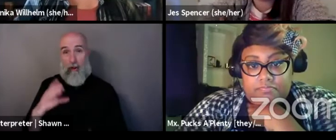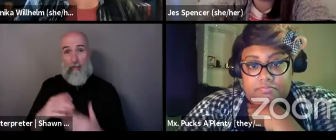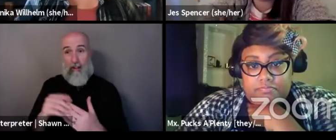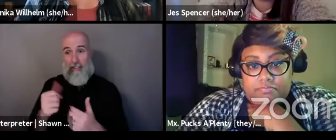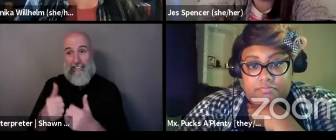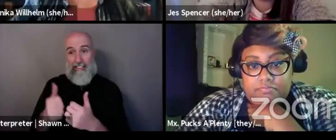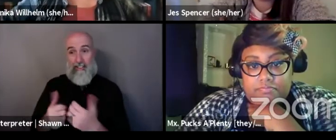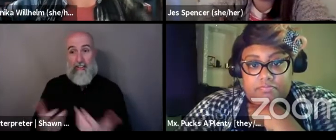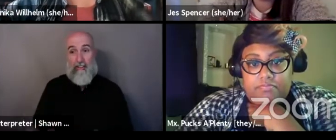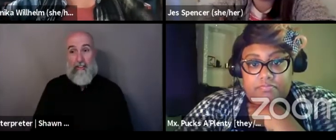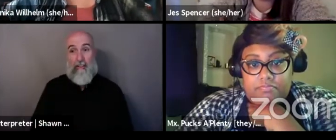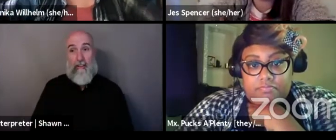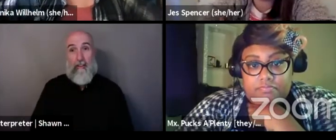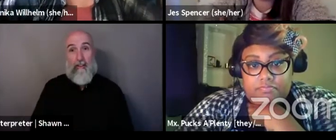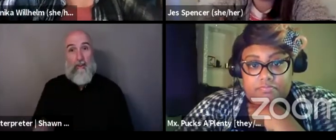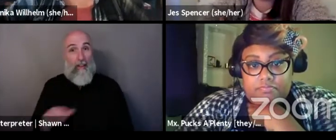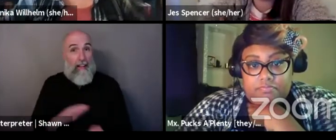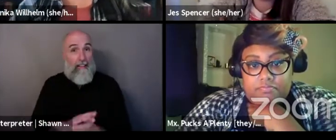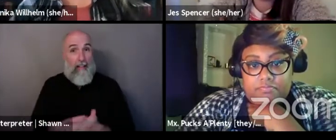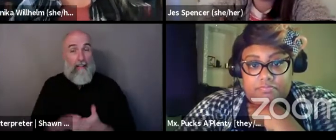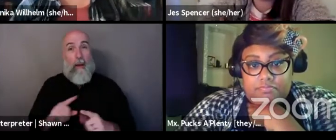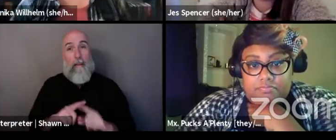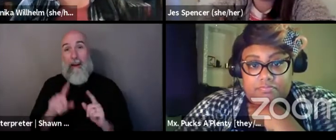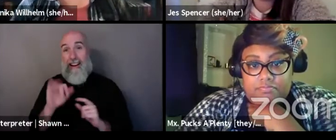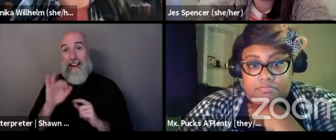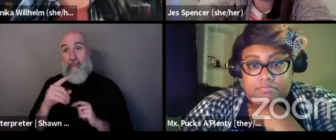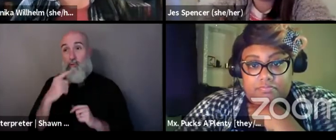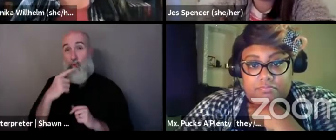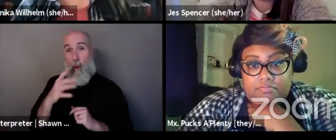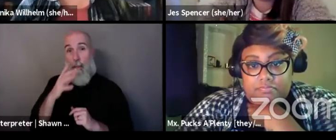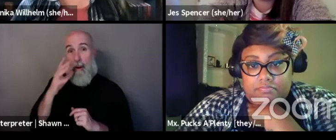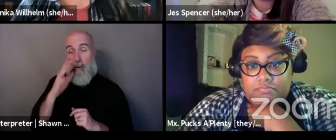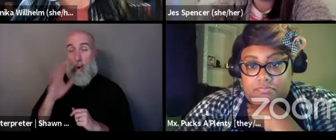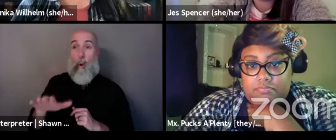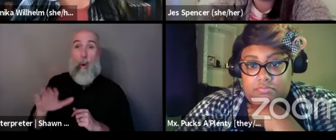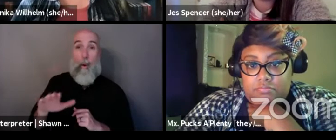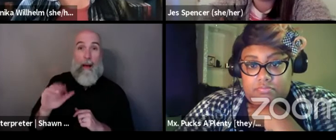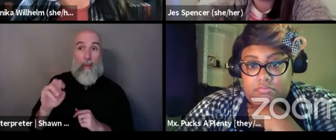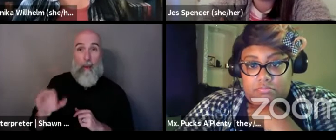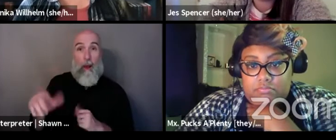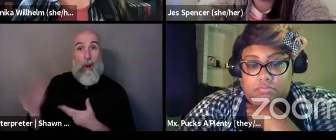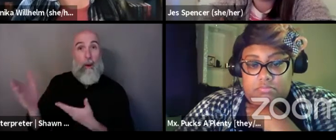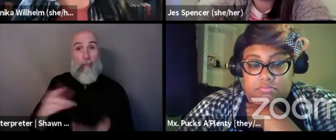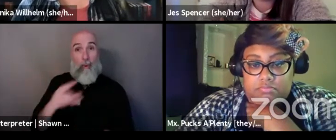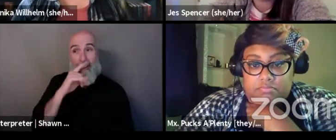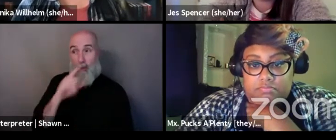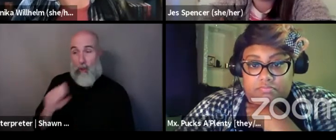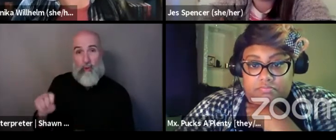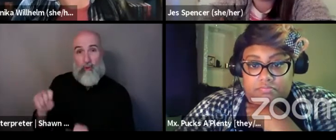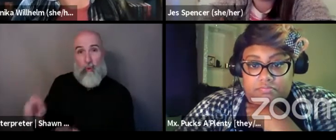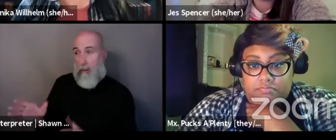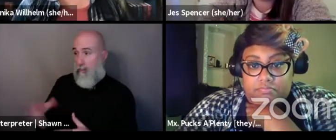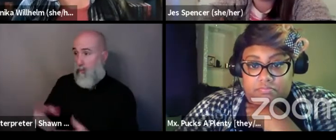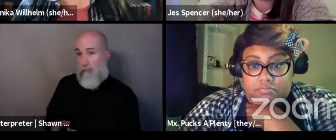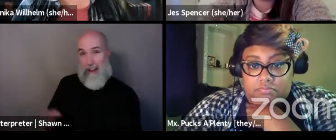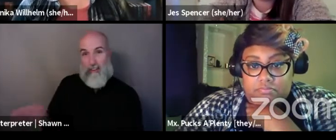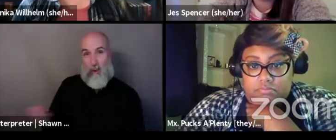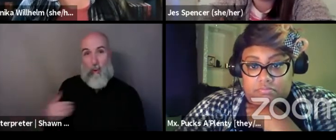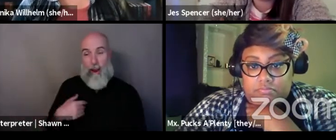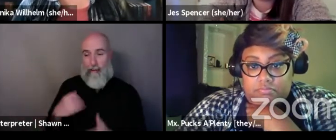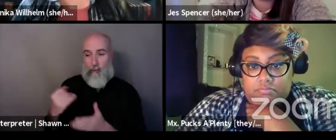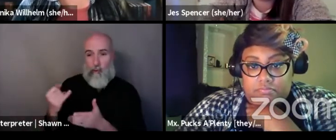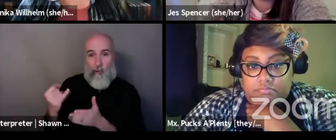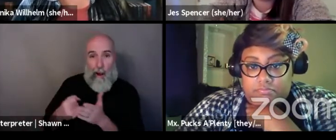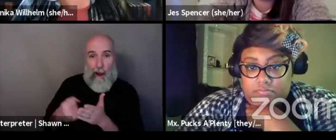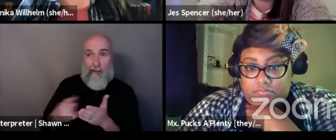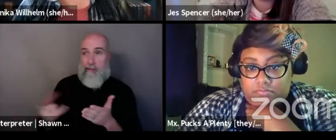still a mitzvah, so that's nice. But if you told parents, by the way, bring your kid, drop them off in the room next door, we've got crayons